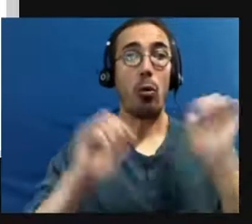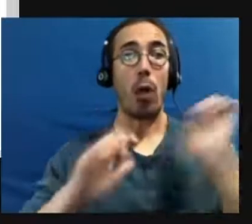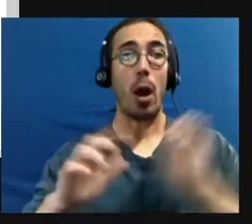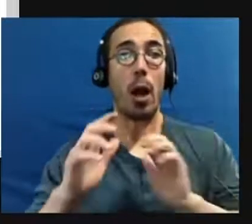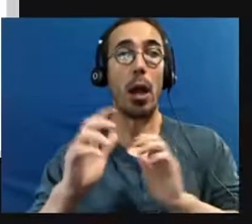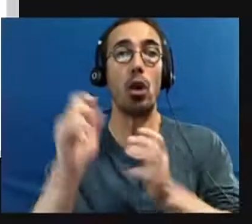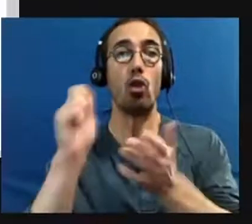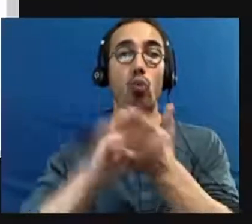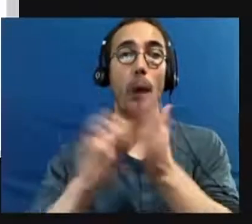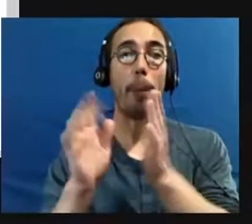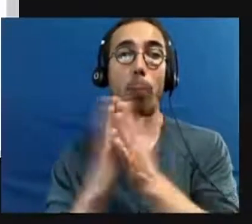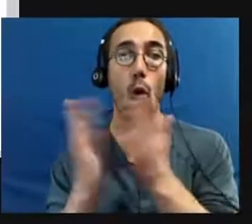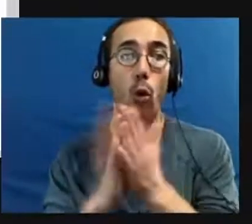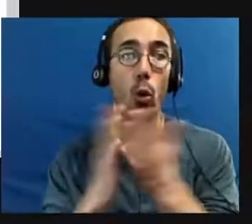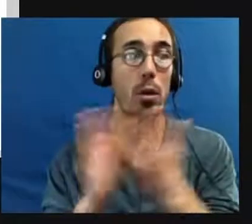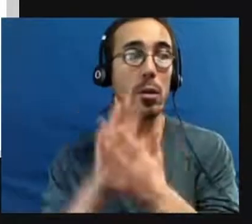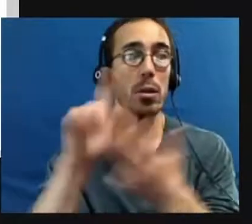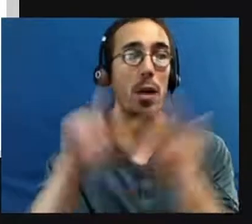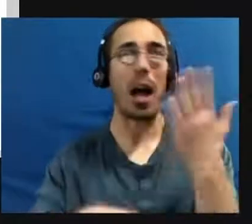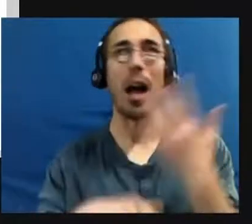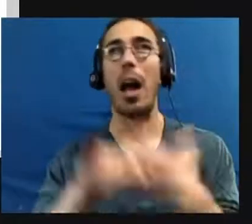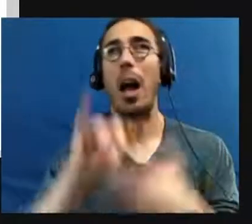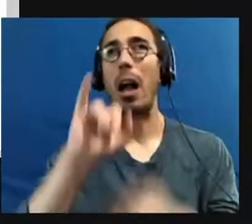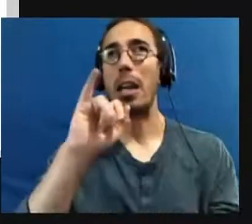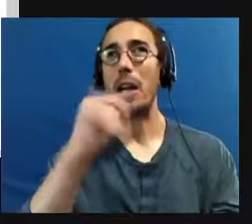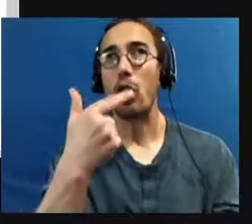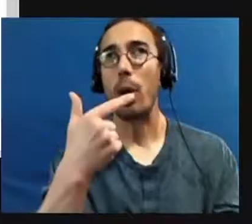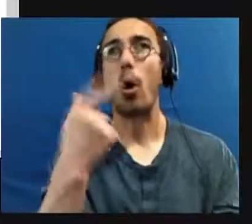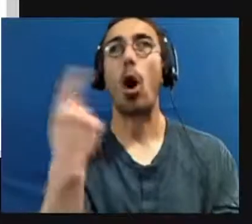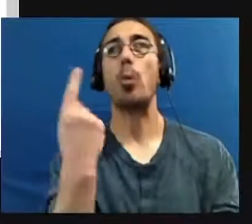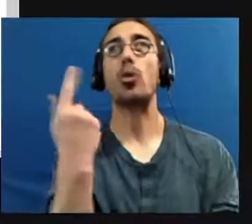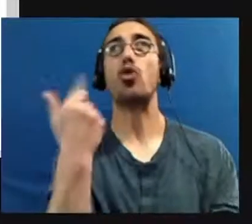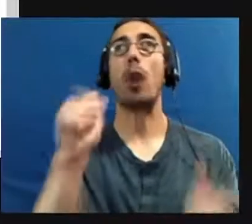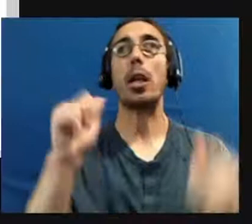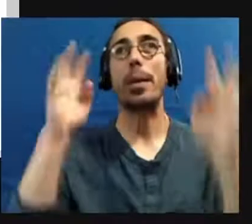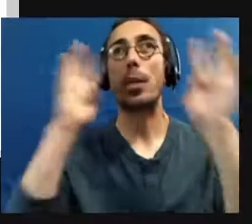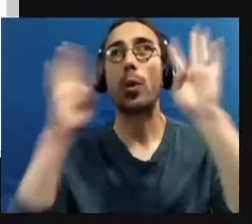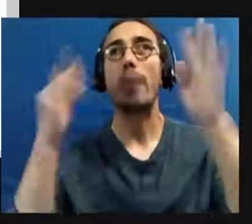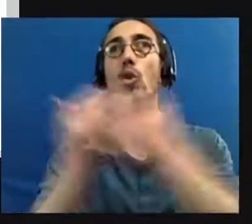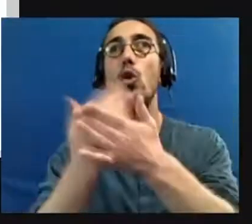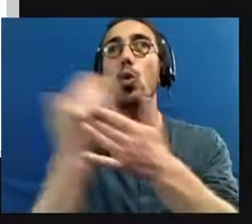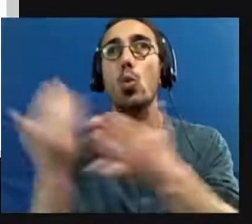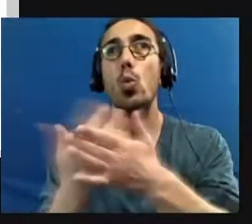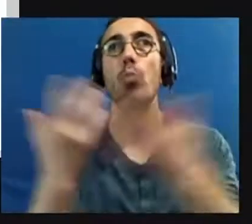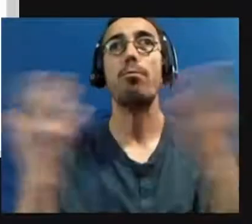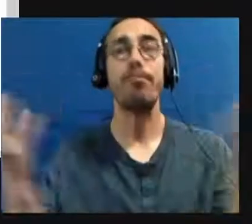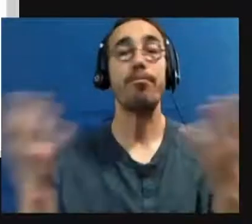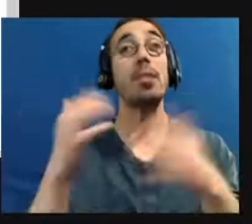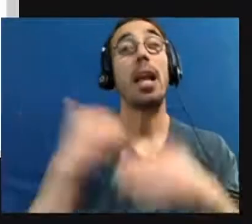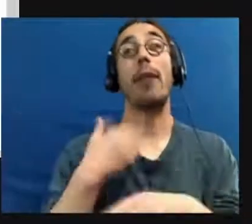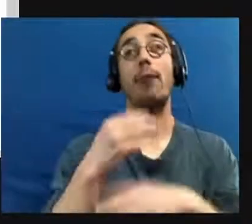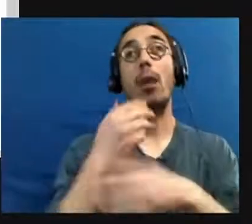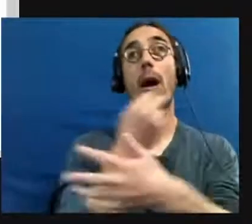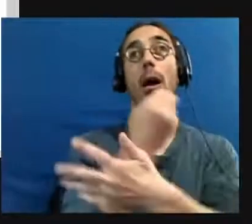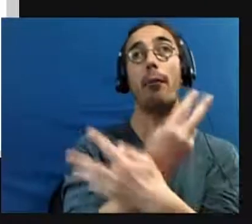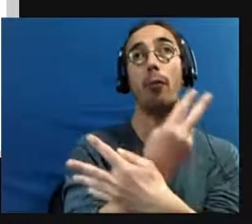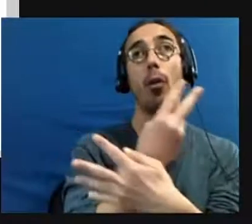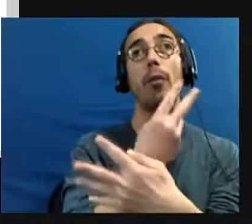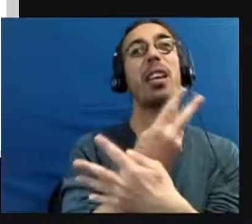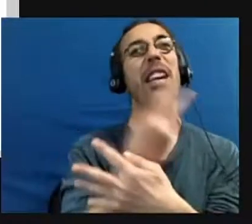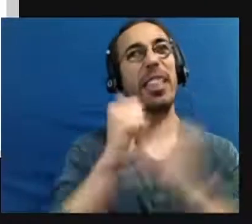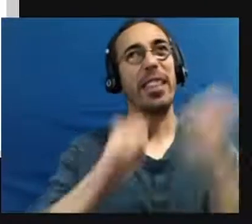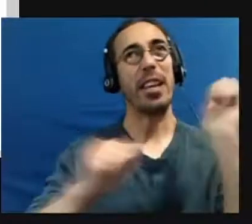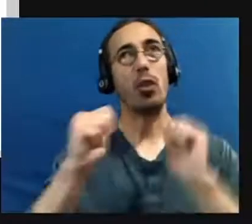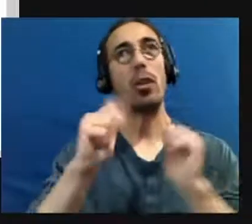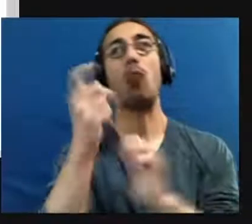on Instagram. I'm one of those people who just always wants to be creating. I do have a master's degree in theater and writing,